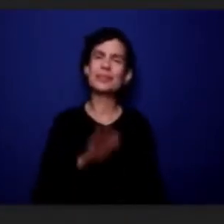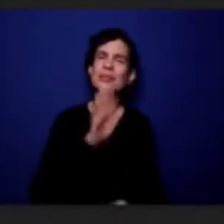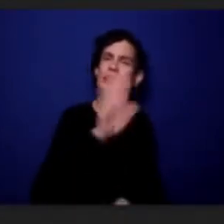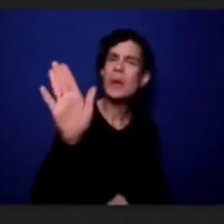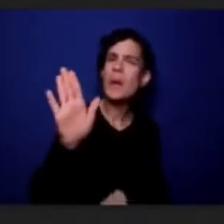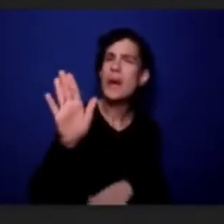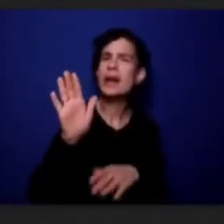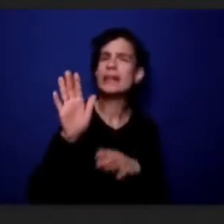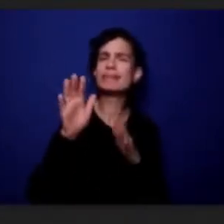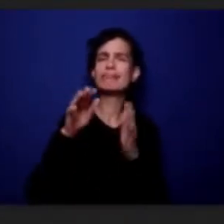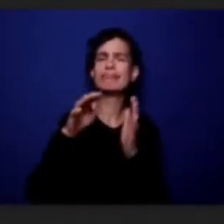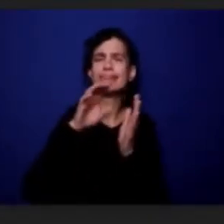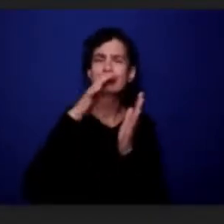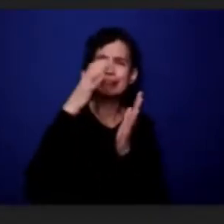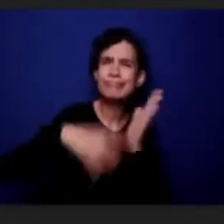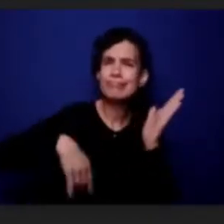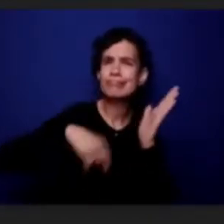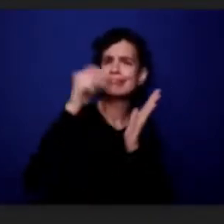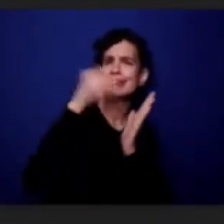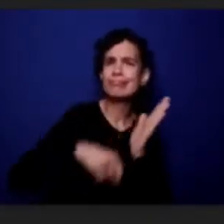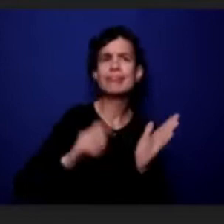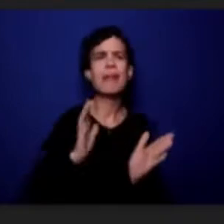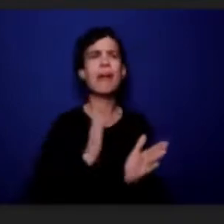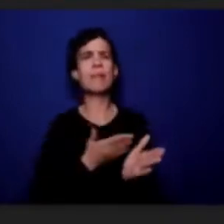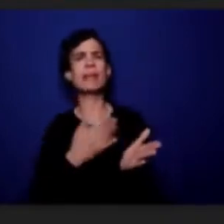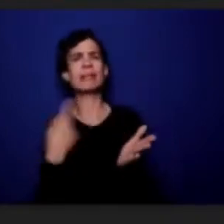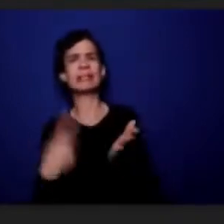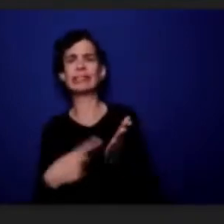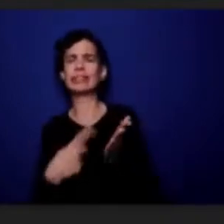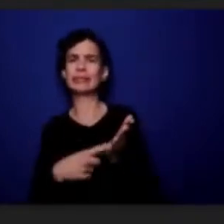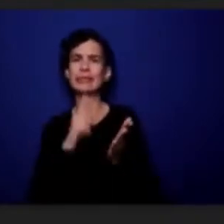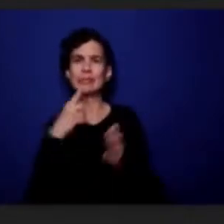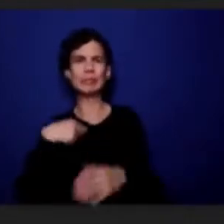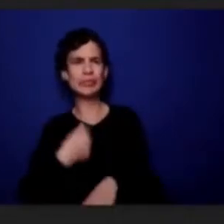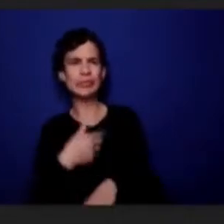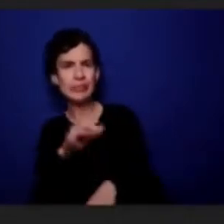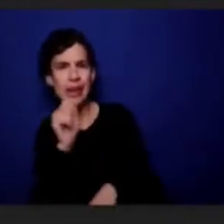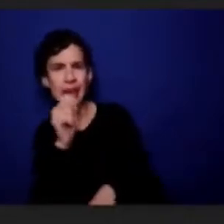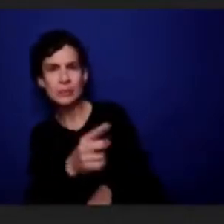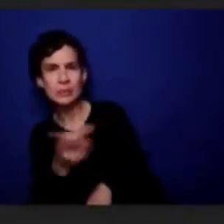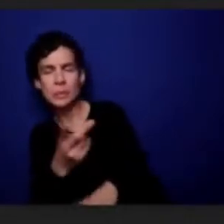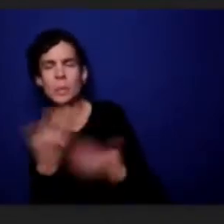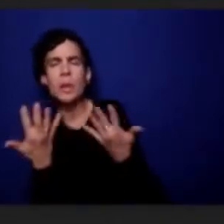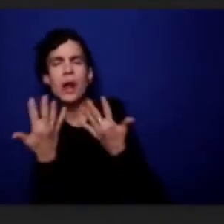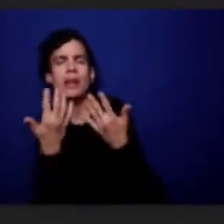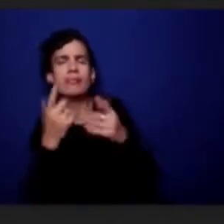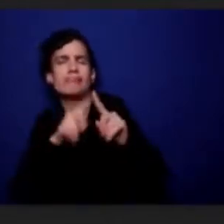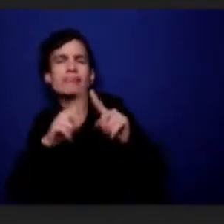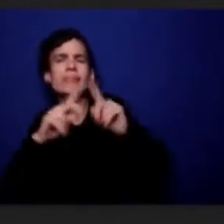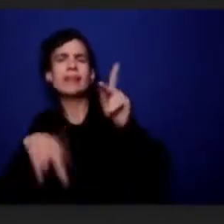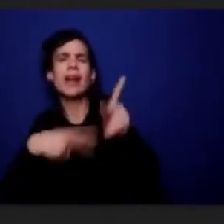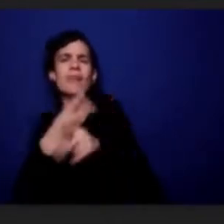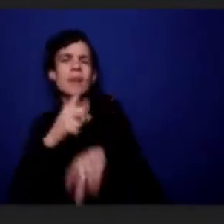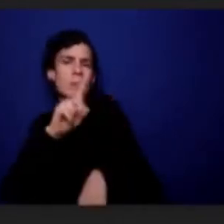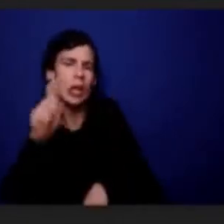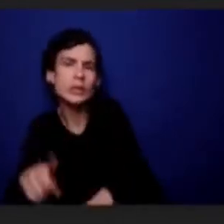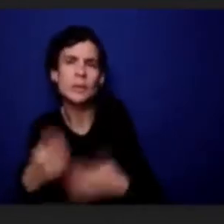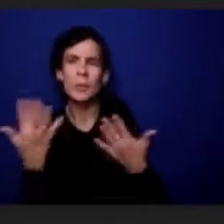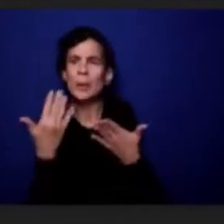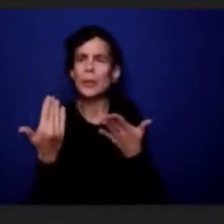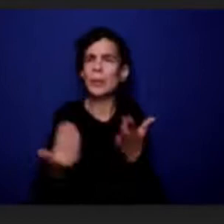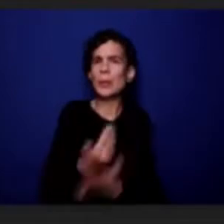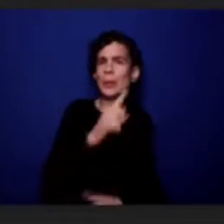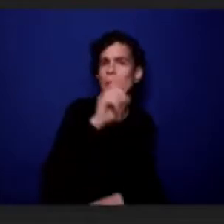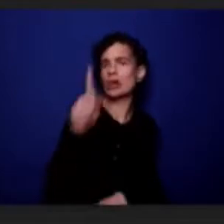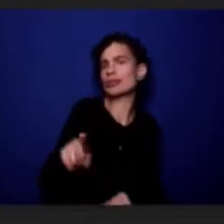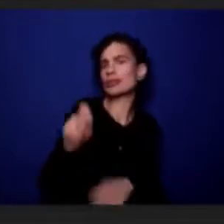so happy to have you contribute pieces that are, again, going back to the